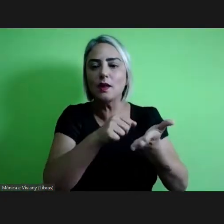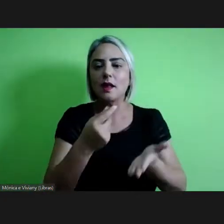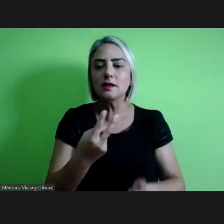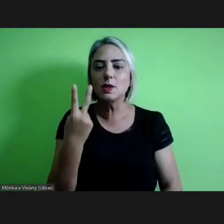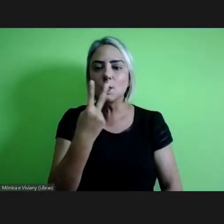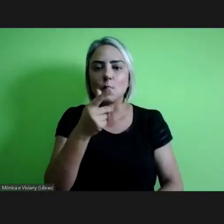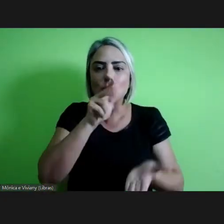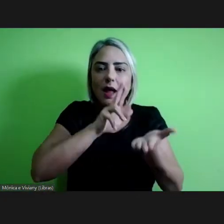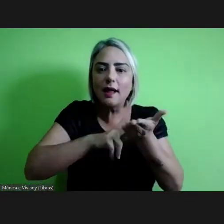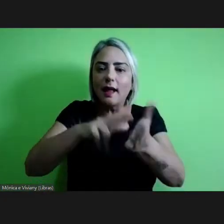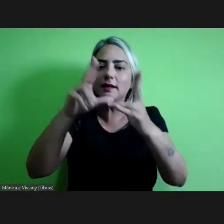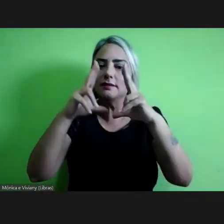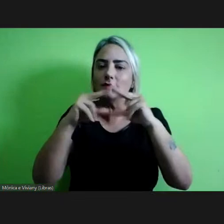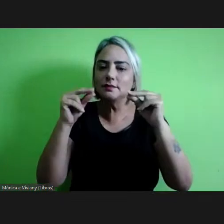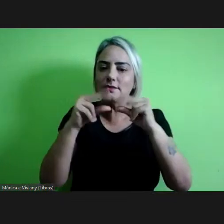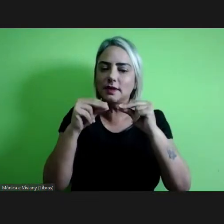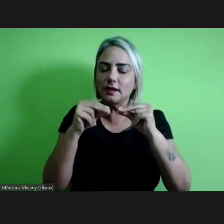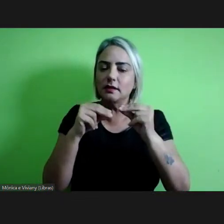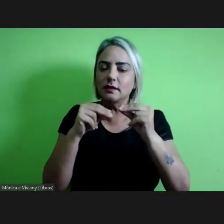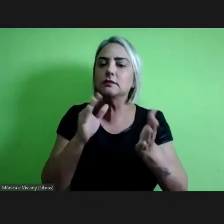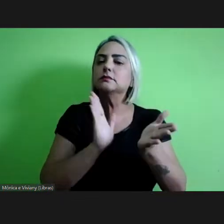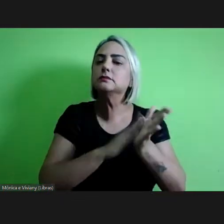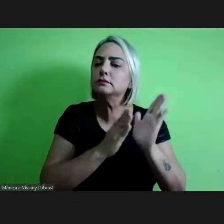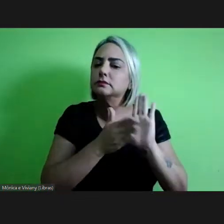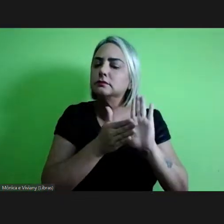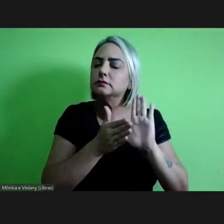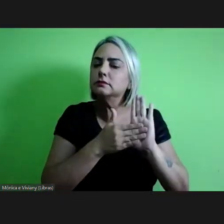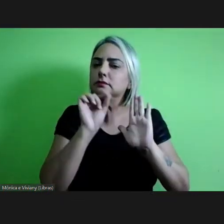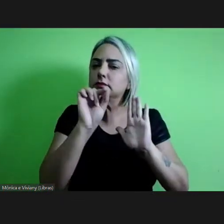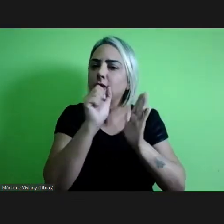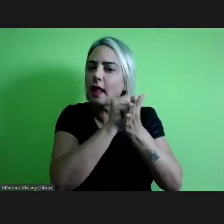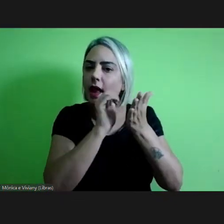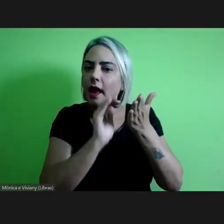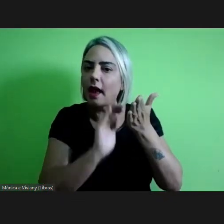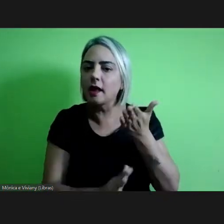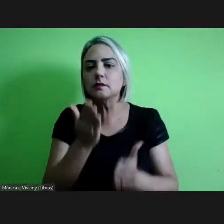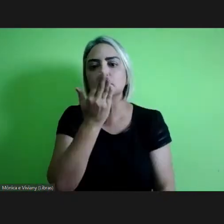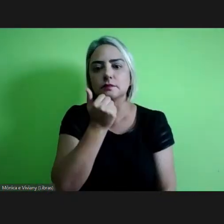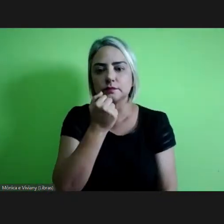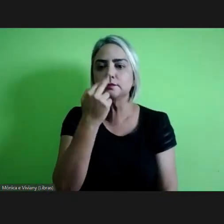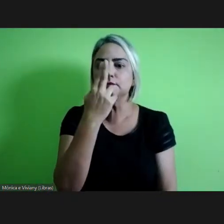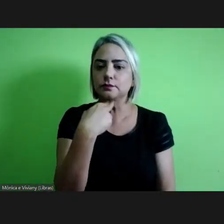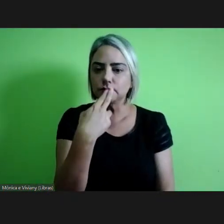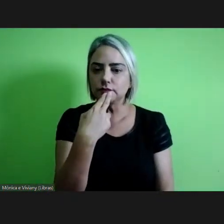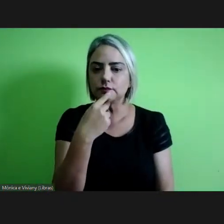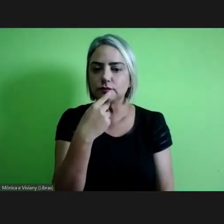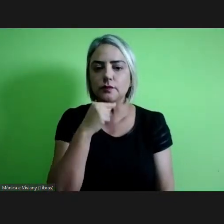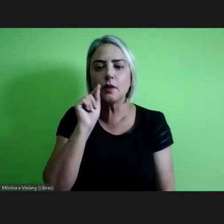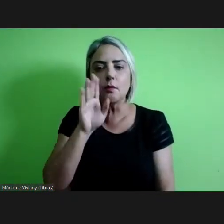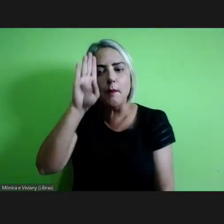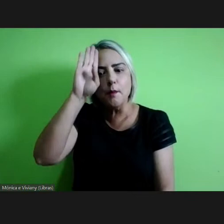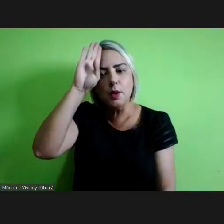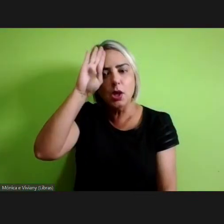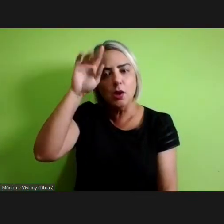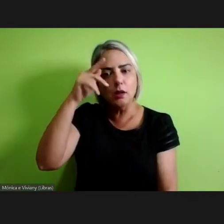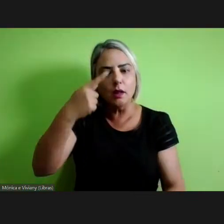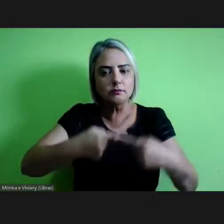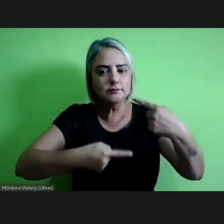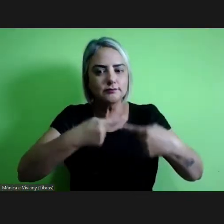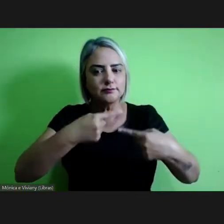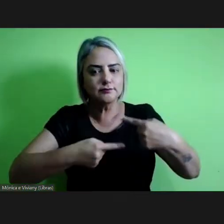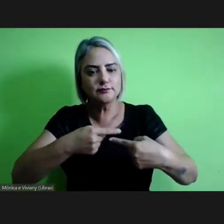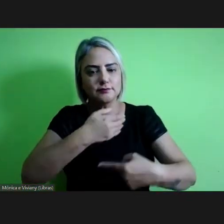deliverable of this seminar is the construction or the writing of the second letter of Brasilia with